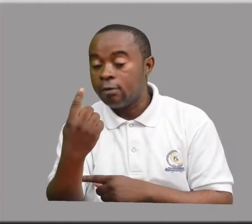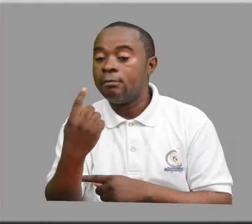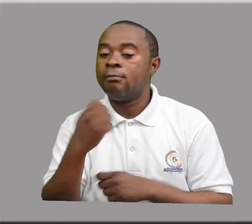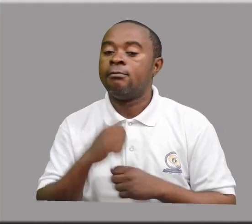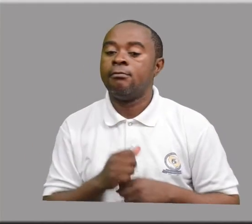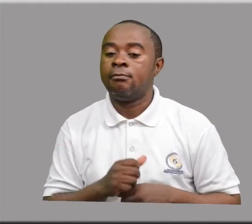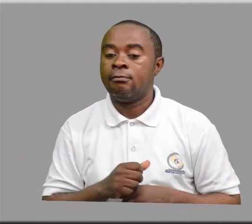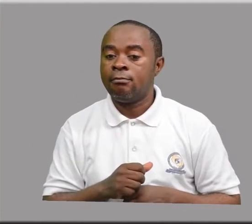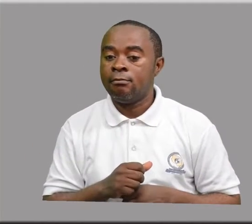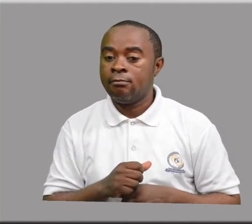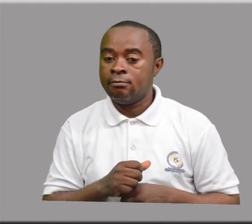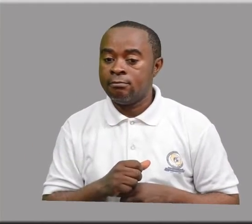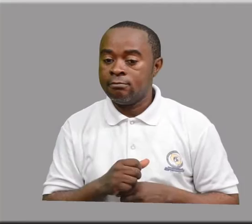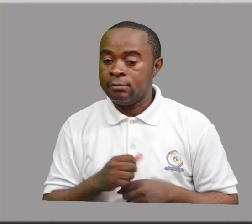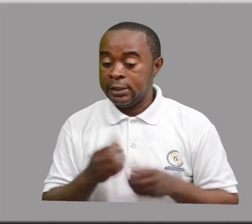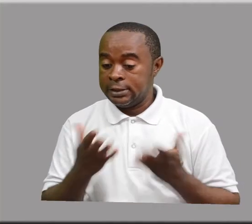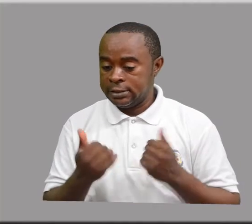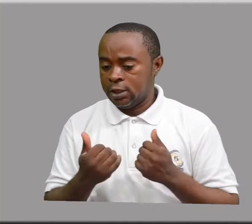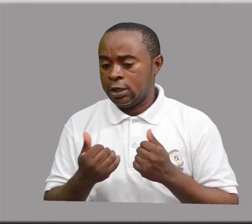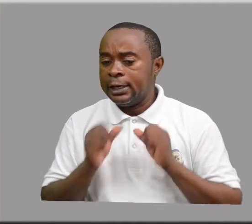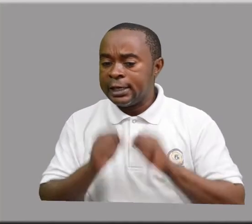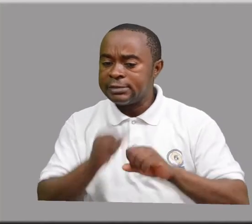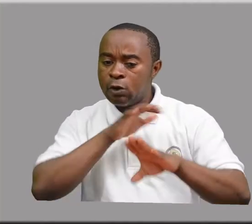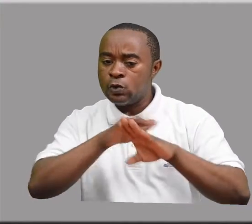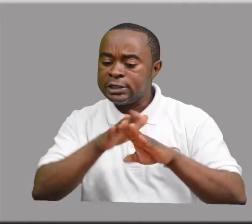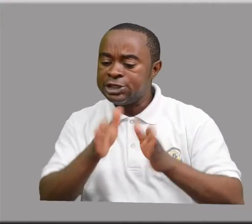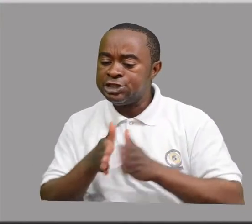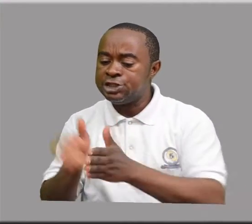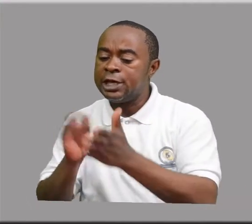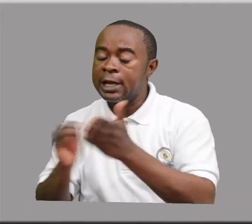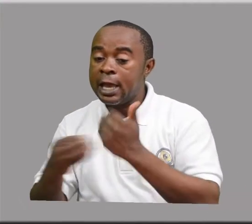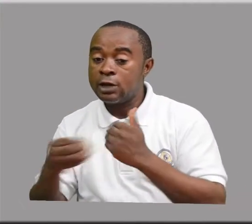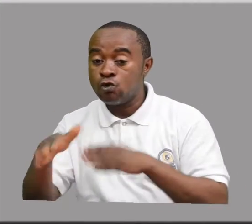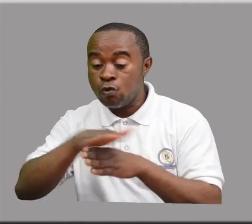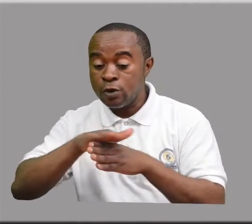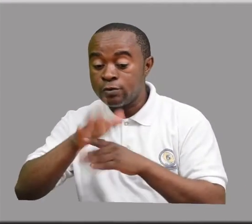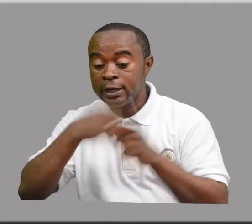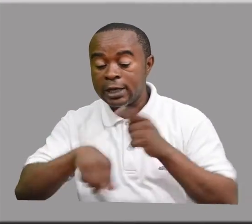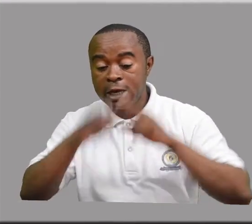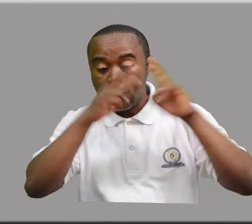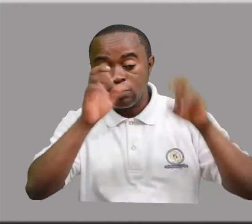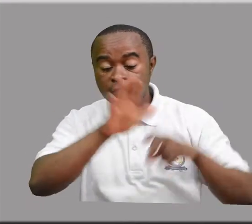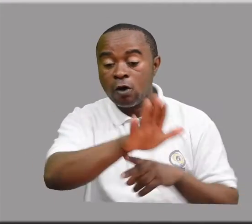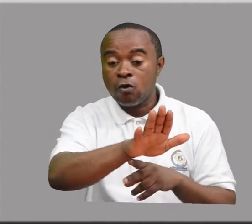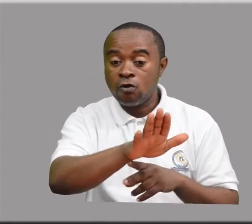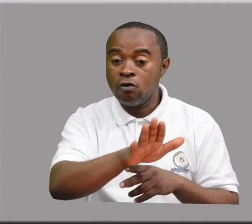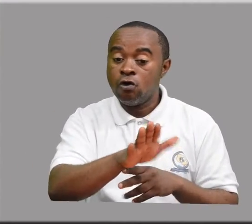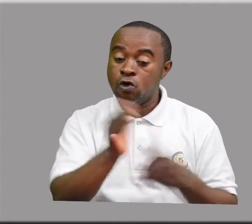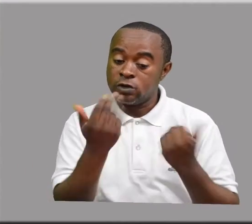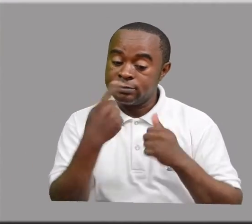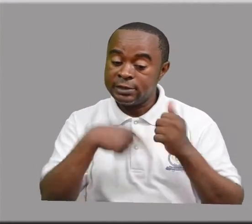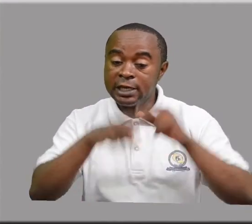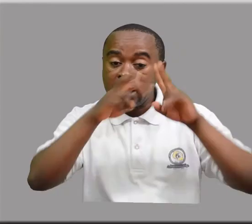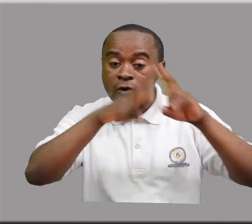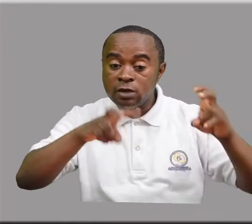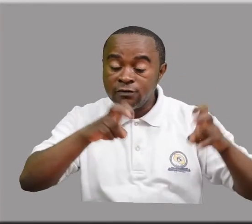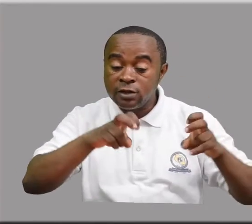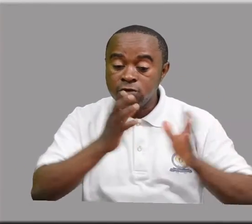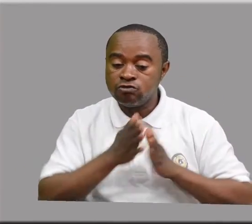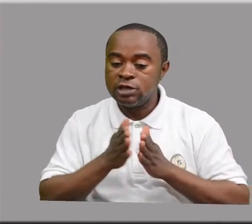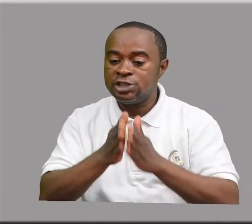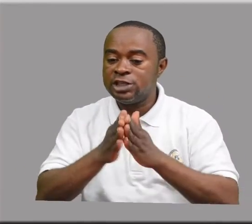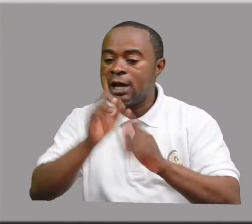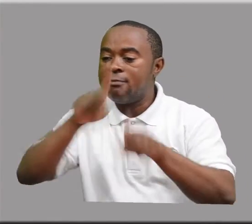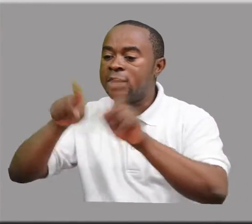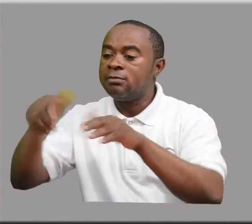is from the methodology that we are used, or maybe is it the